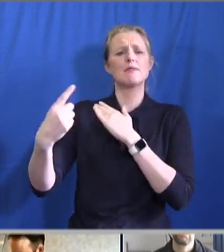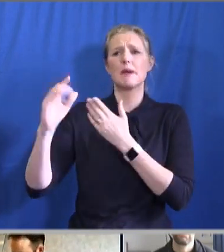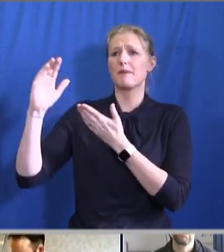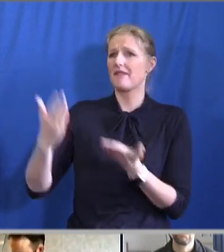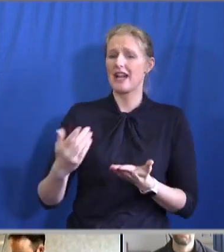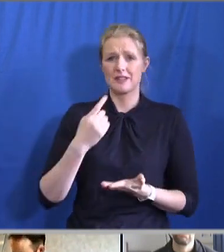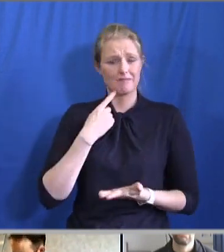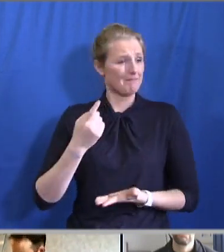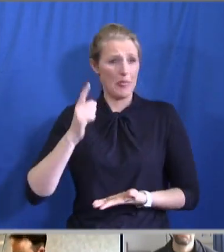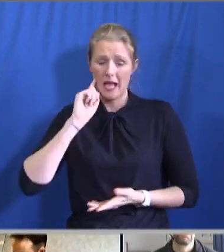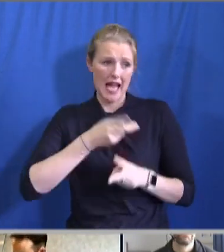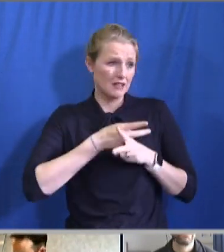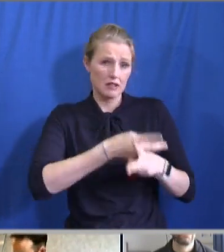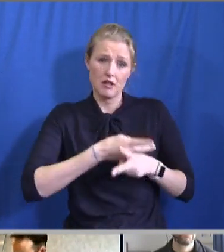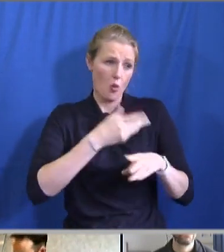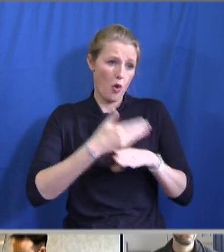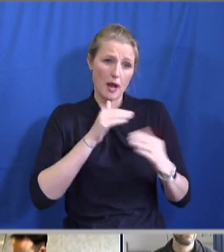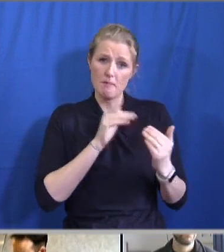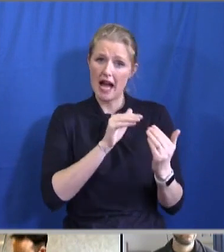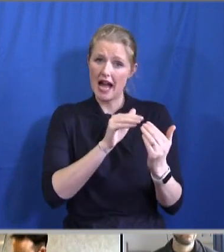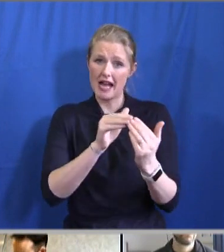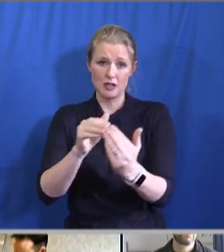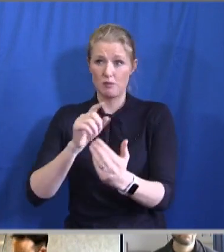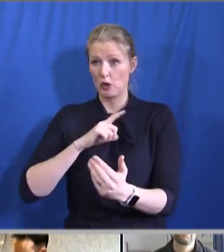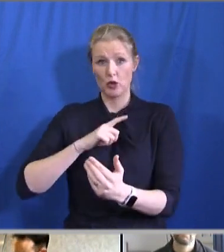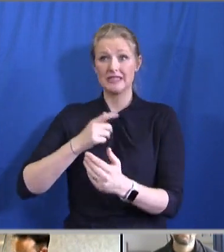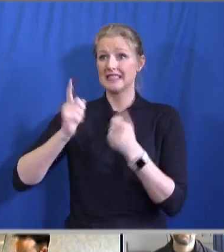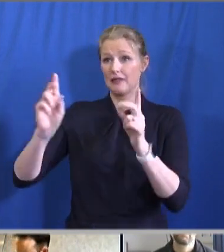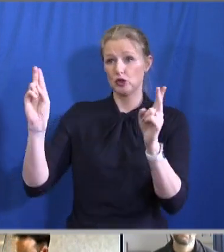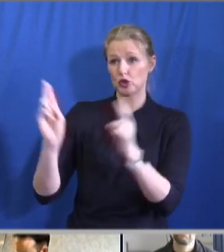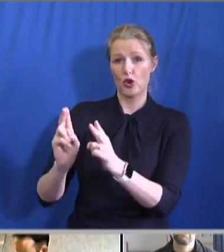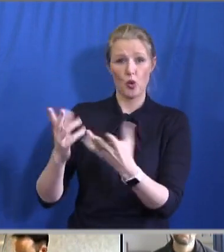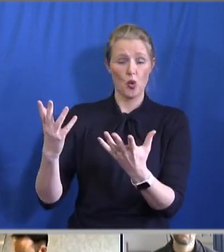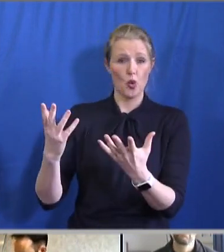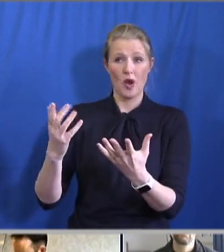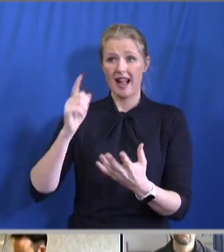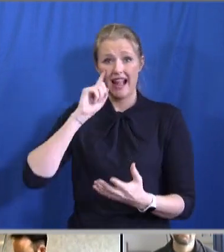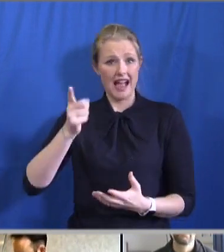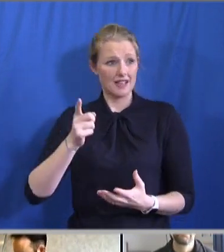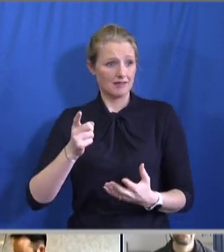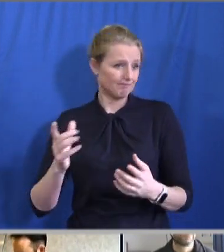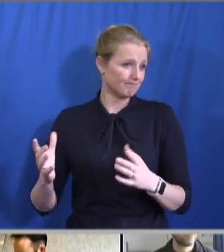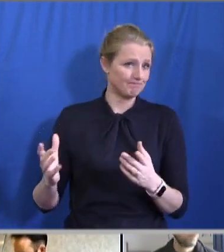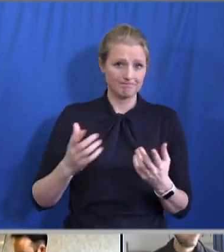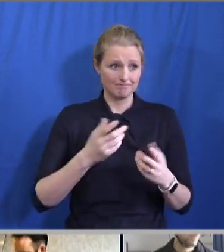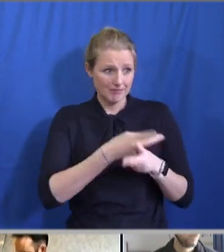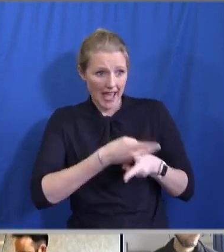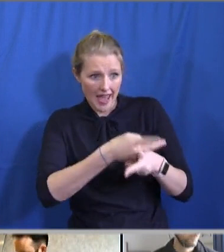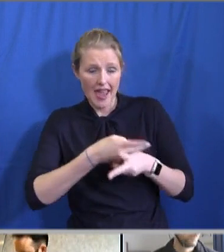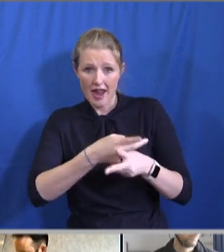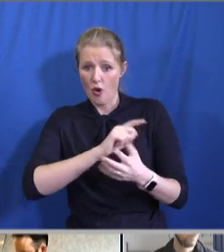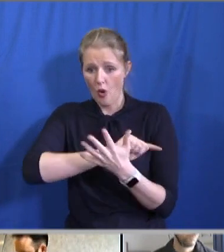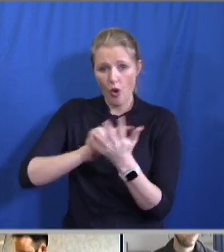staff shortages and staff pressures. And that was where I suppose part of the major concern was coming to